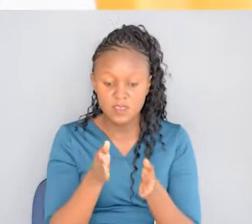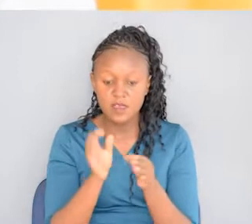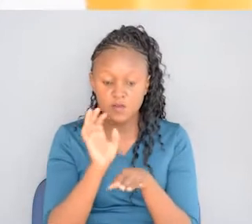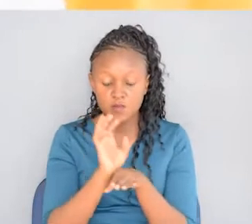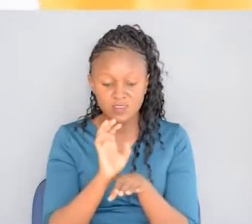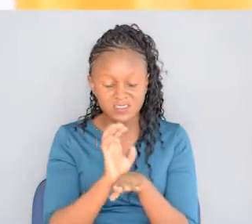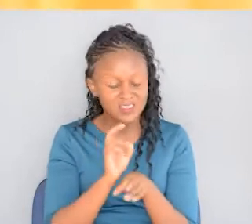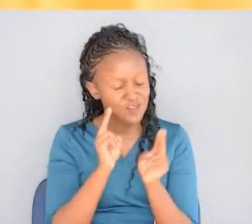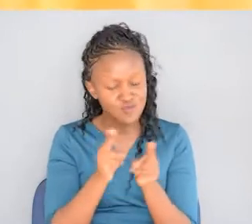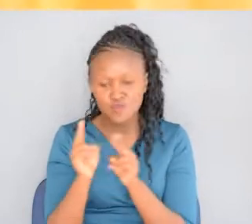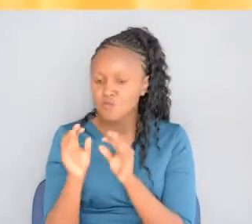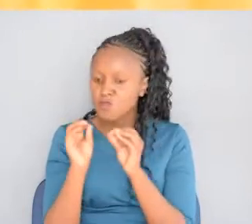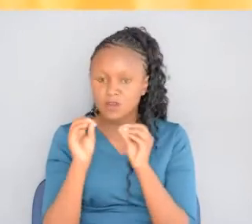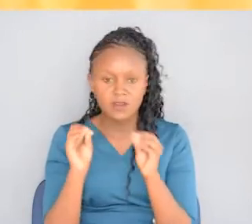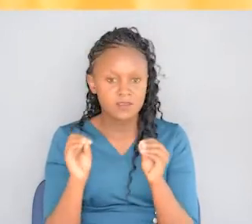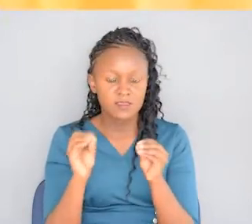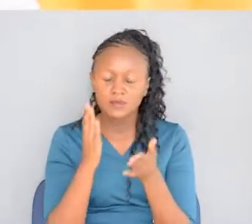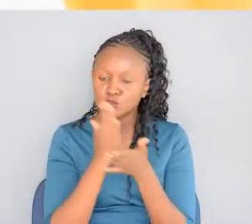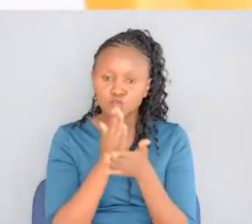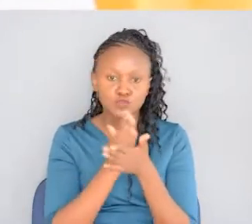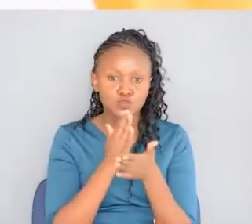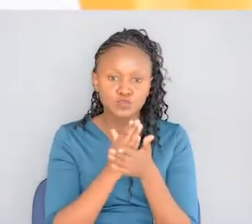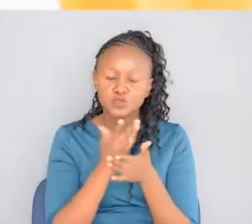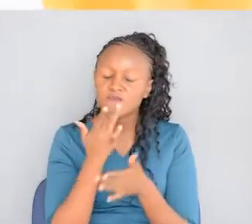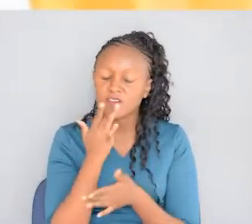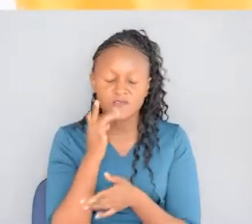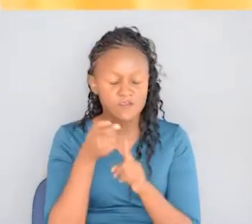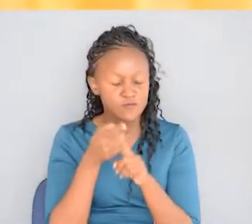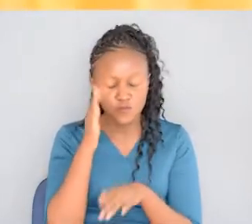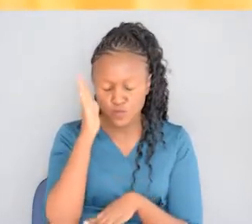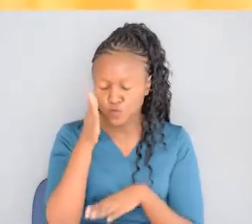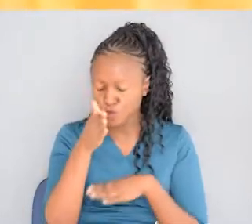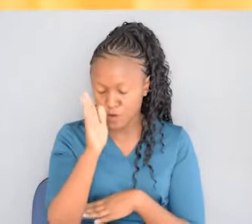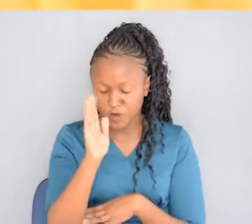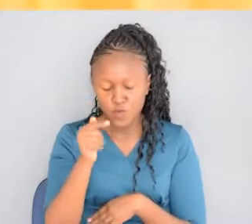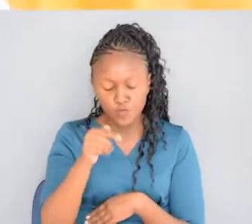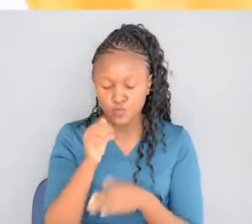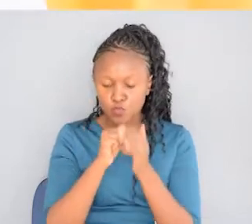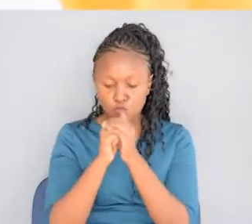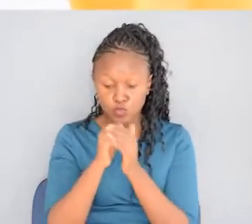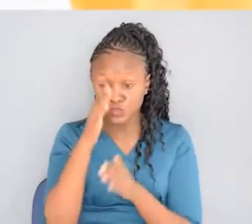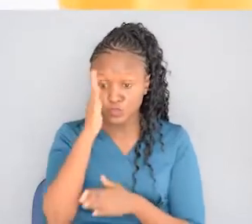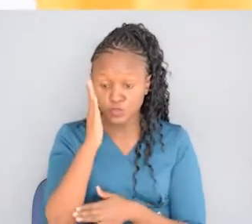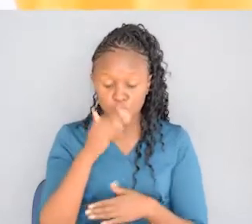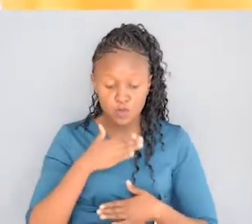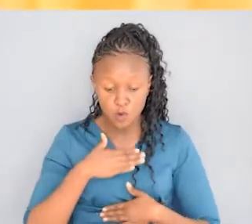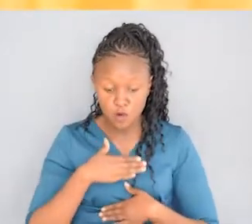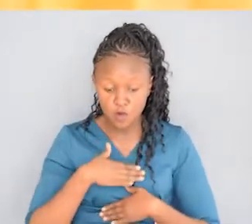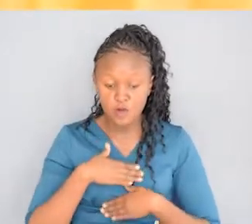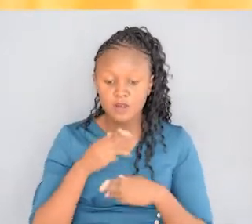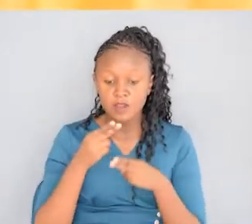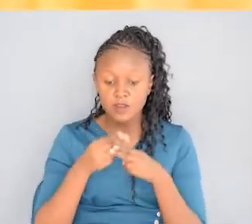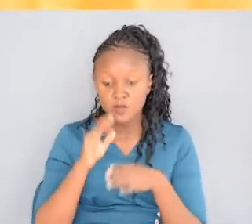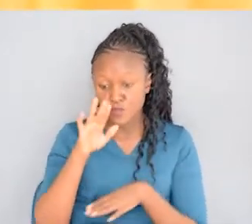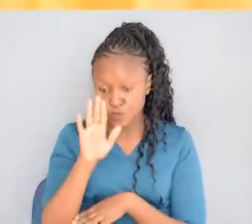this juncture, Lord. It's not a normality, Father, but indeed it's a great favor from you, Eshaddai. We worship you, we exalt you, we